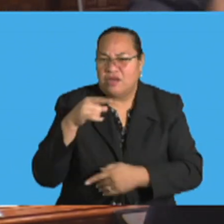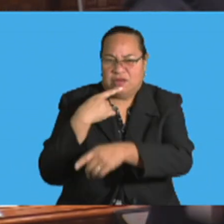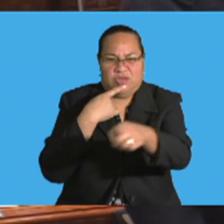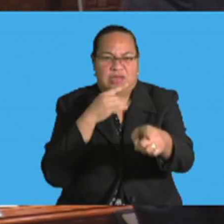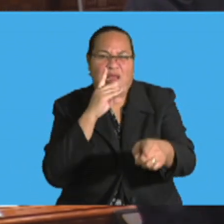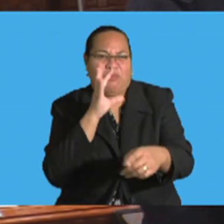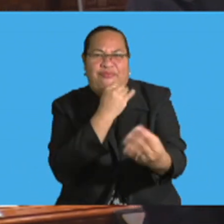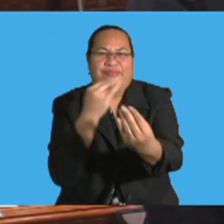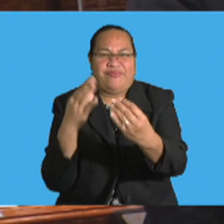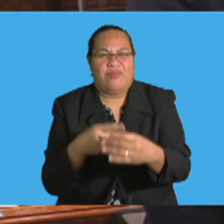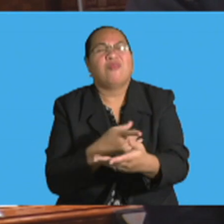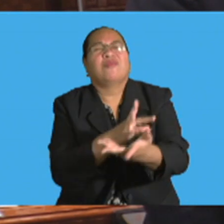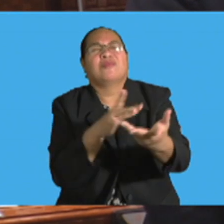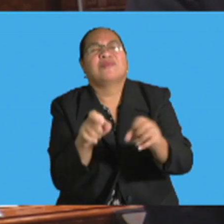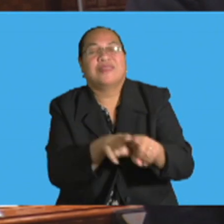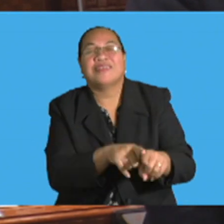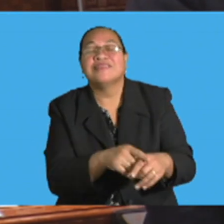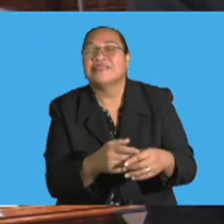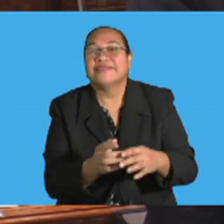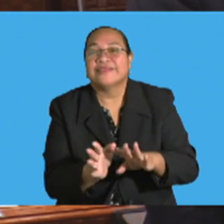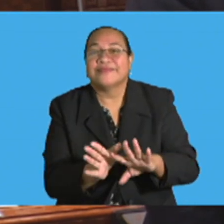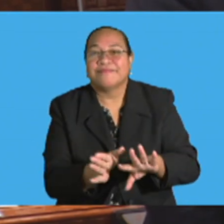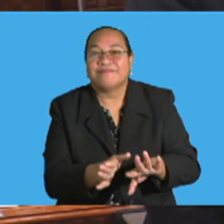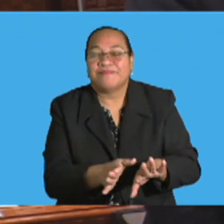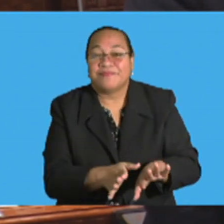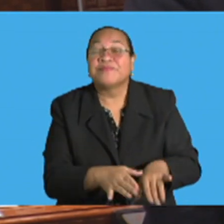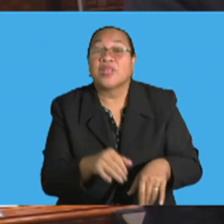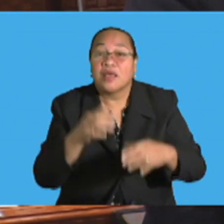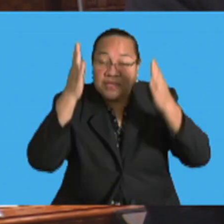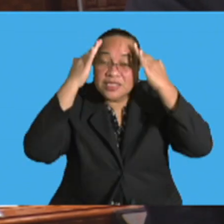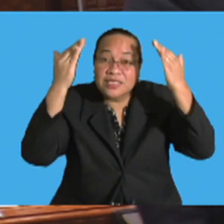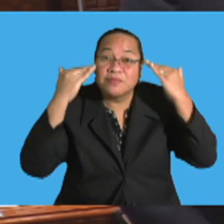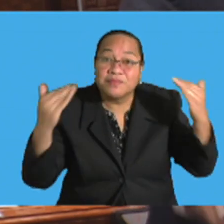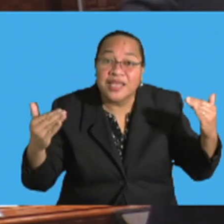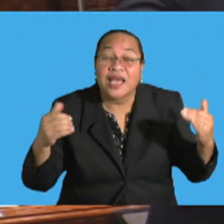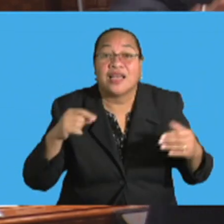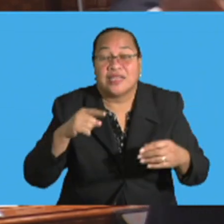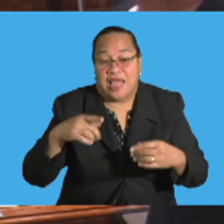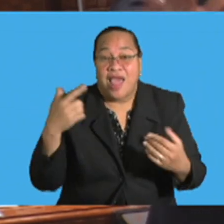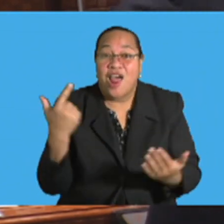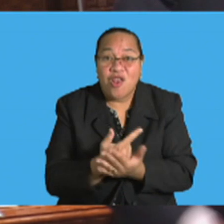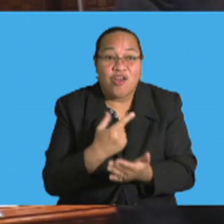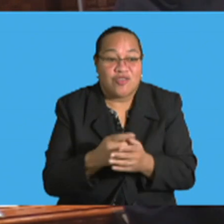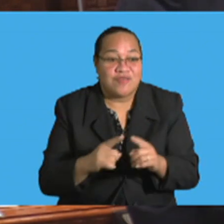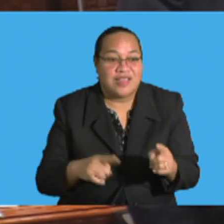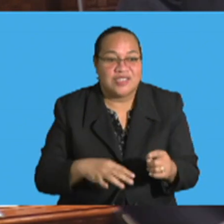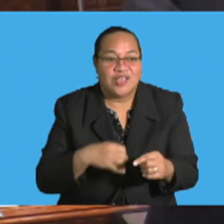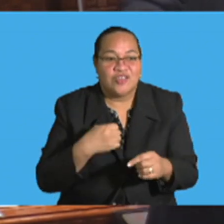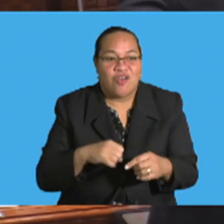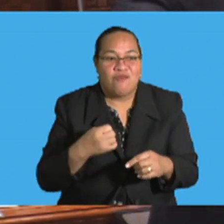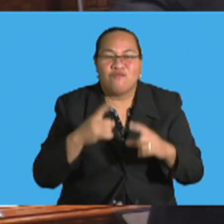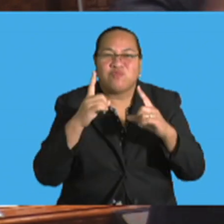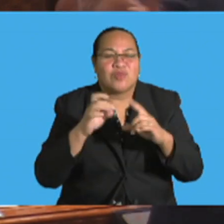lot of... Order. Mr. Speaker, sir, the lot of things that we do, there's no photo ops. You people